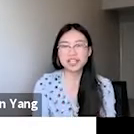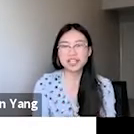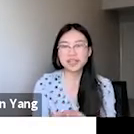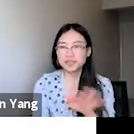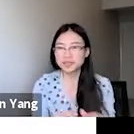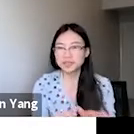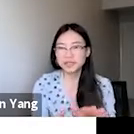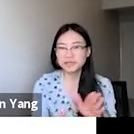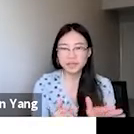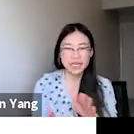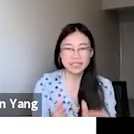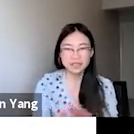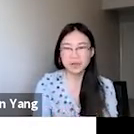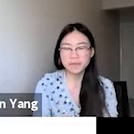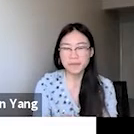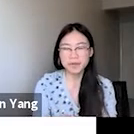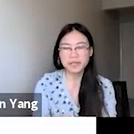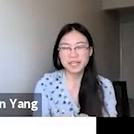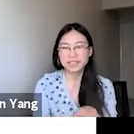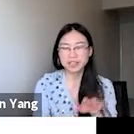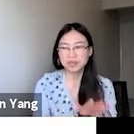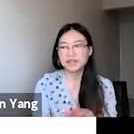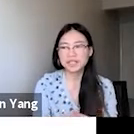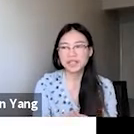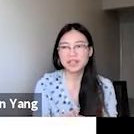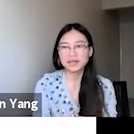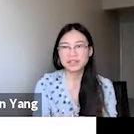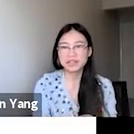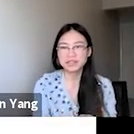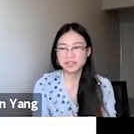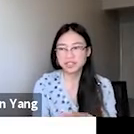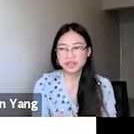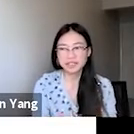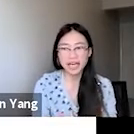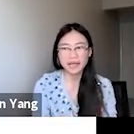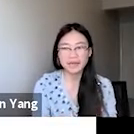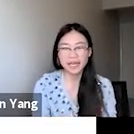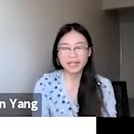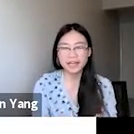I'm not sure if you guys still remember, like during the video, there's a